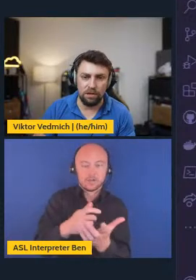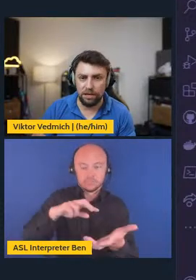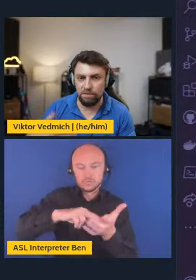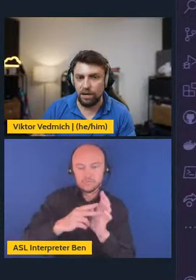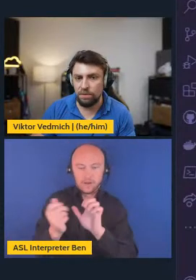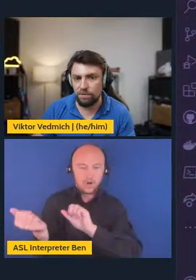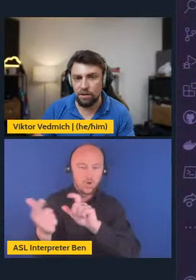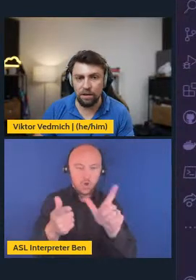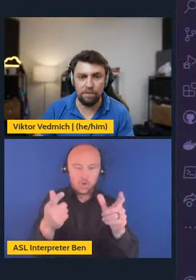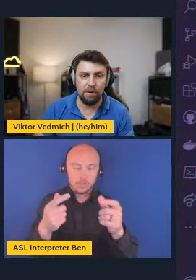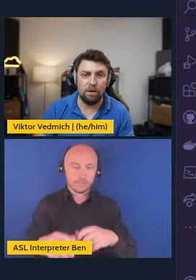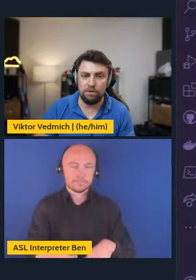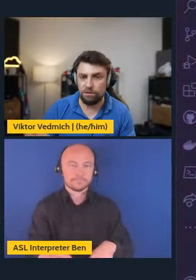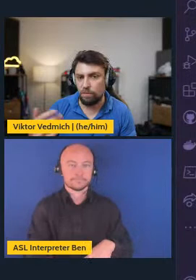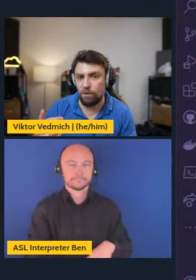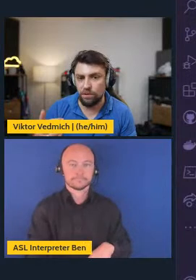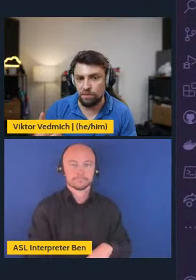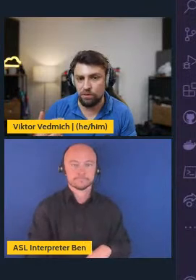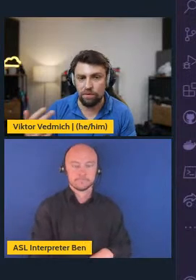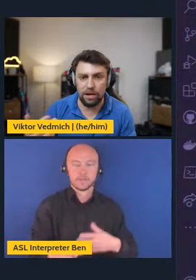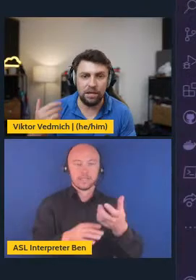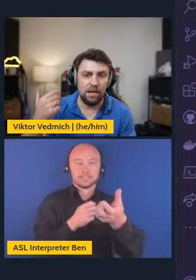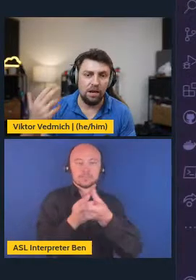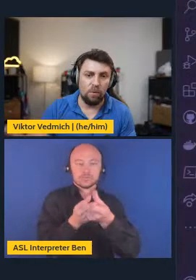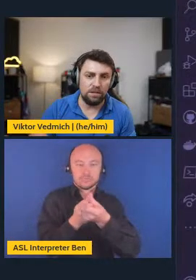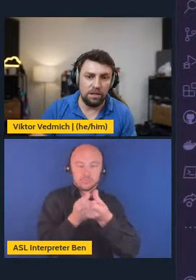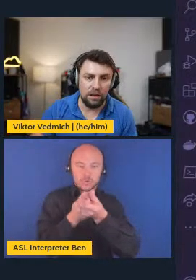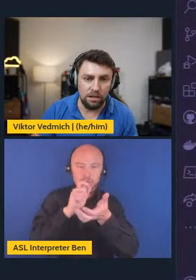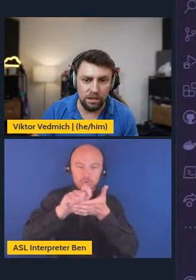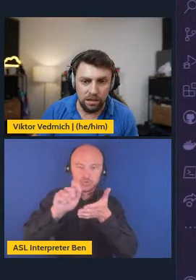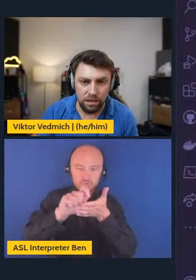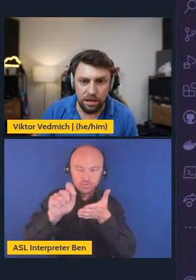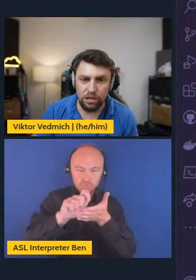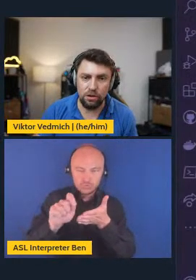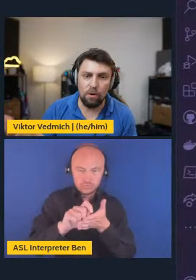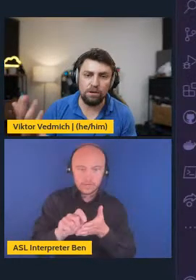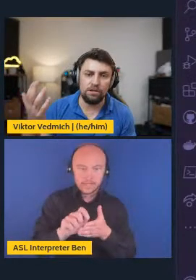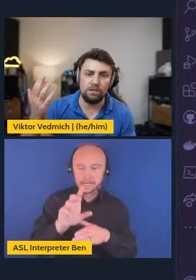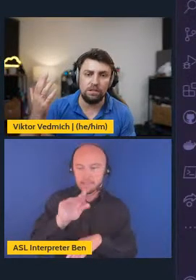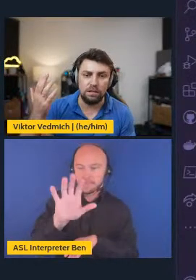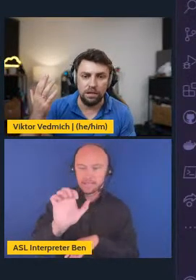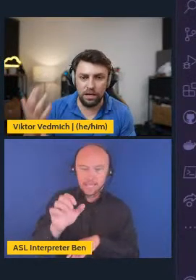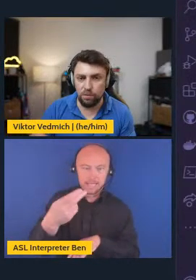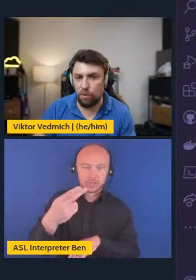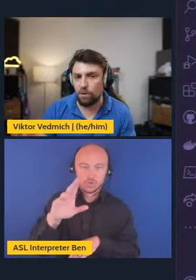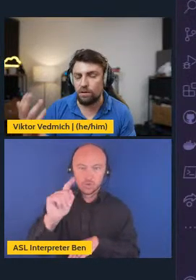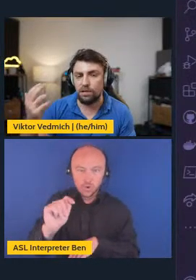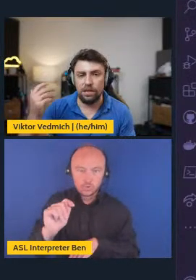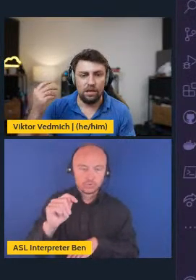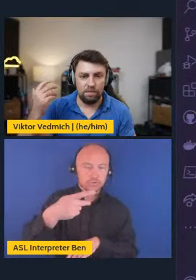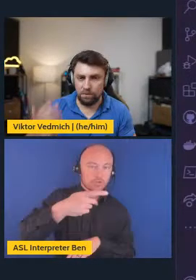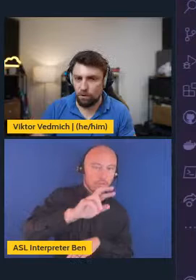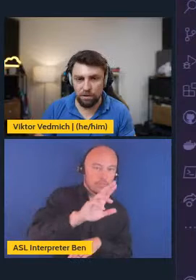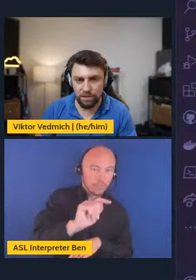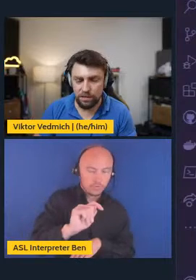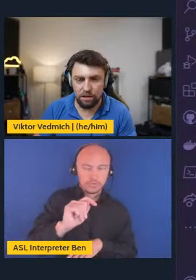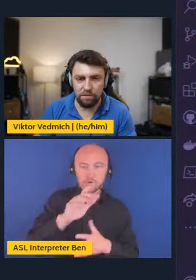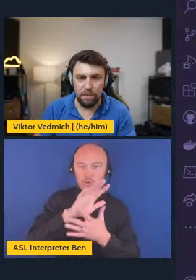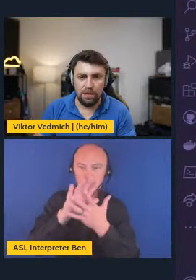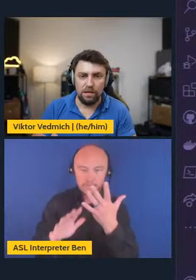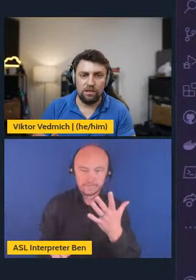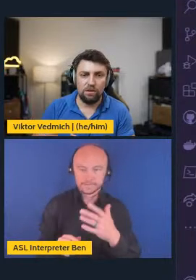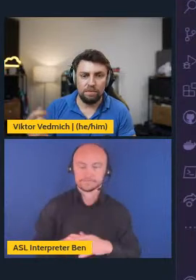code, like environment variable, also supported me to write what's the cache host, cache port, all of this